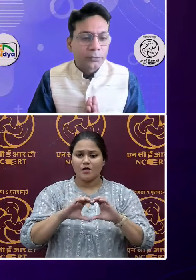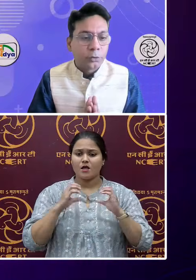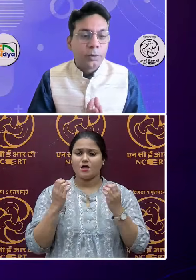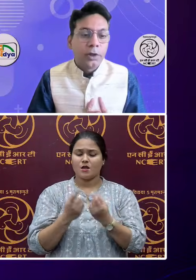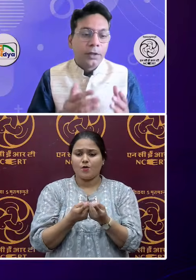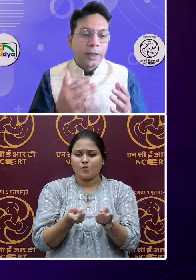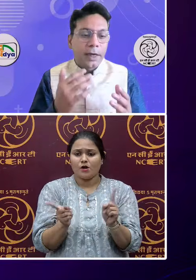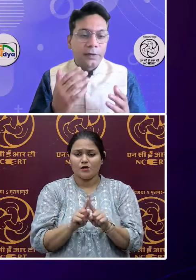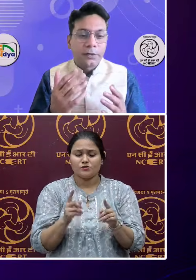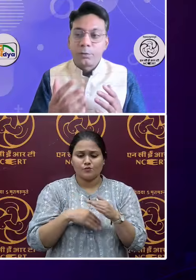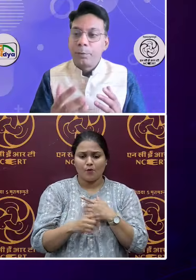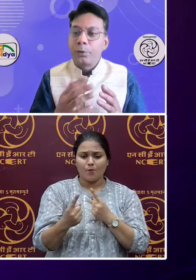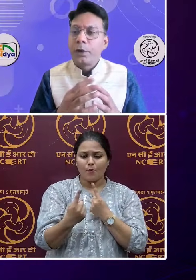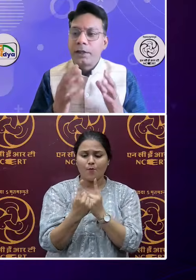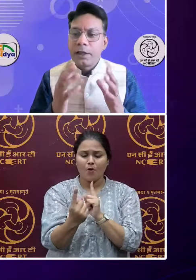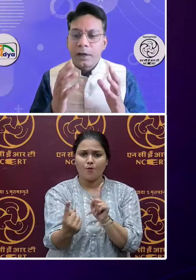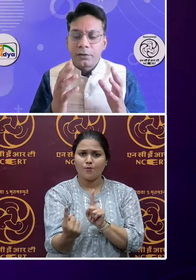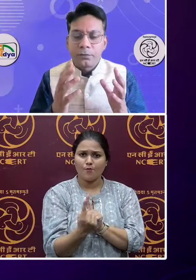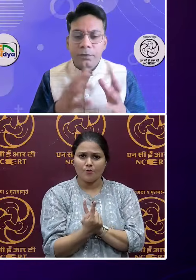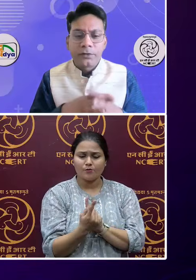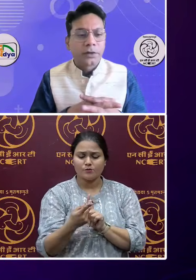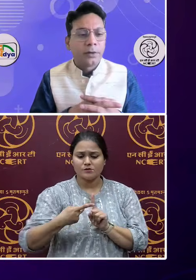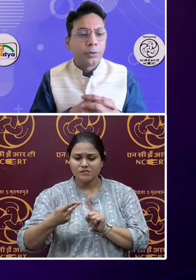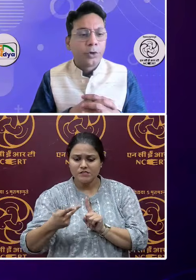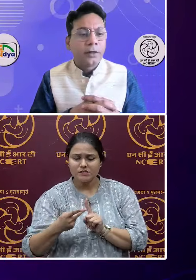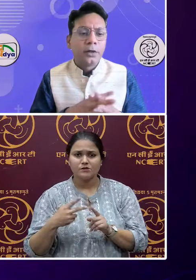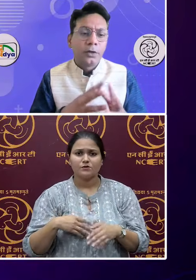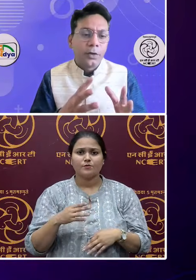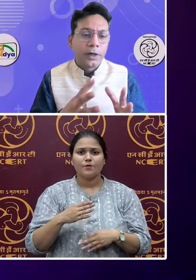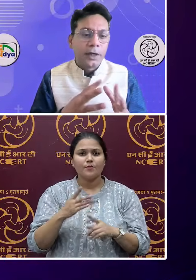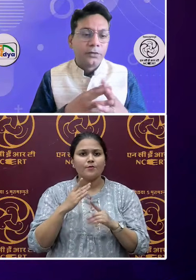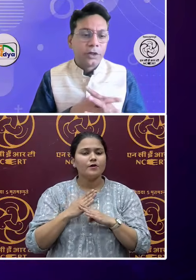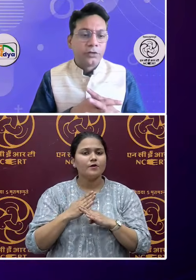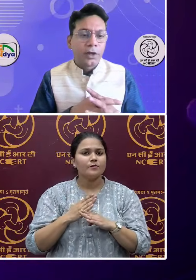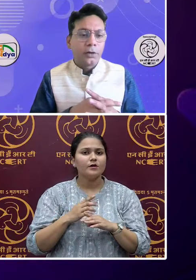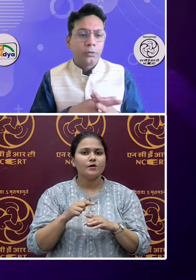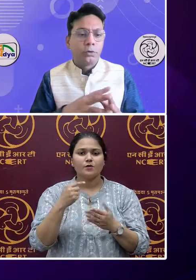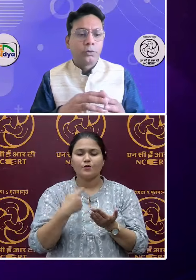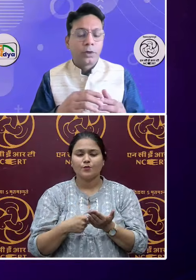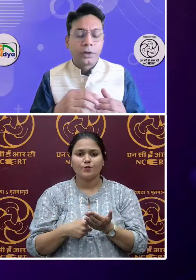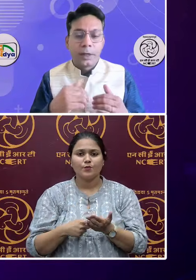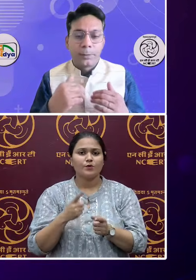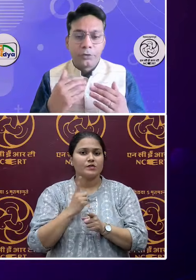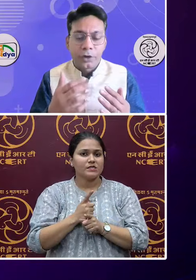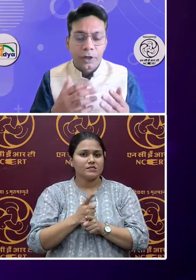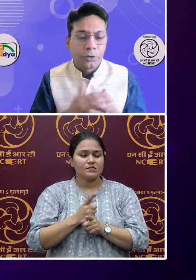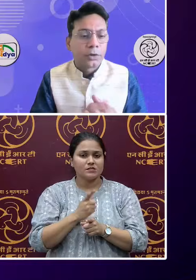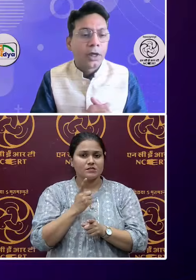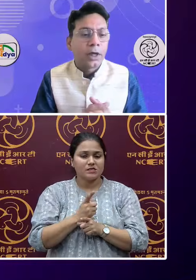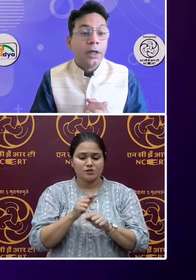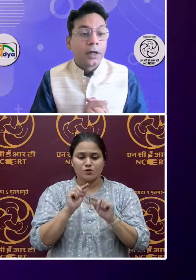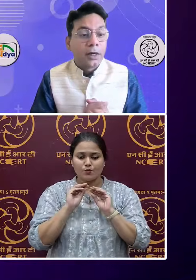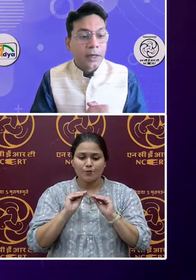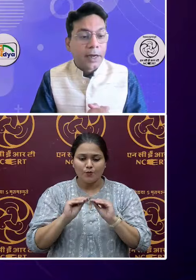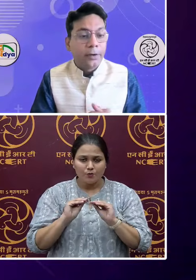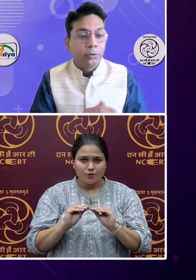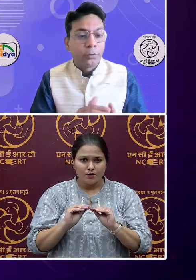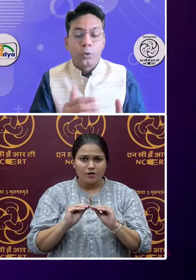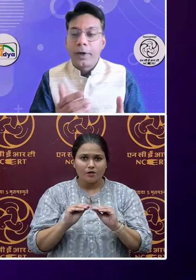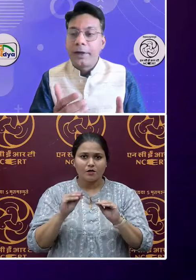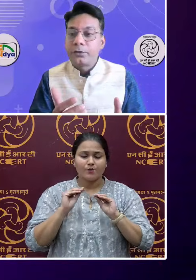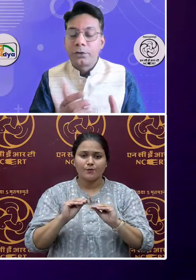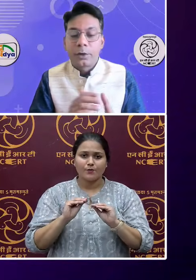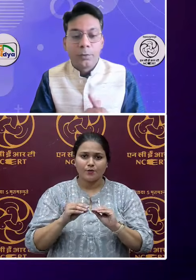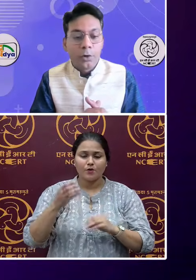face-to-face classroom, there are some component, there are some fixed component. One is teacher, who demonstrate you the content,